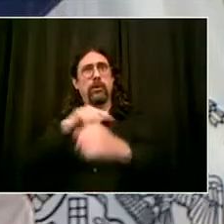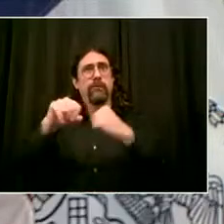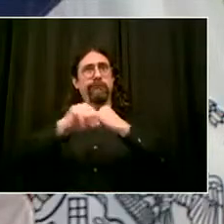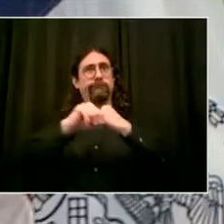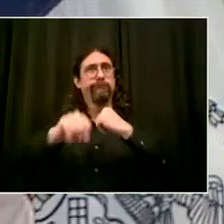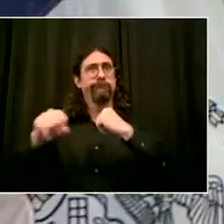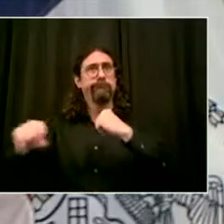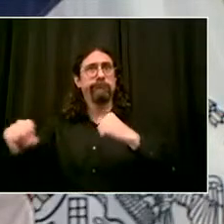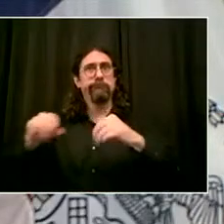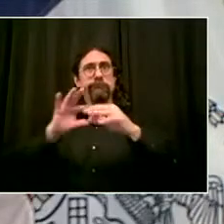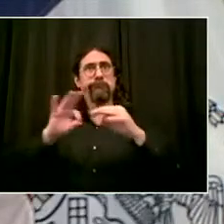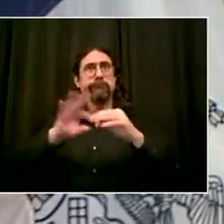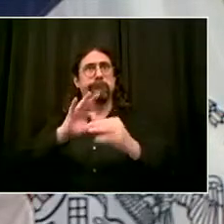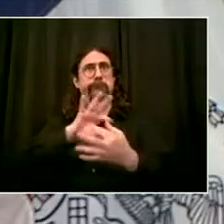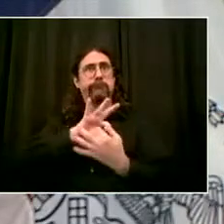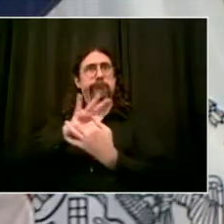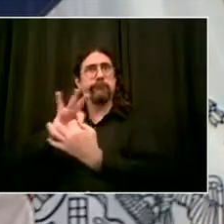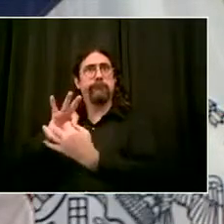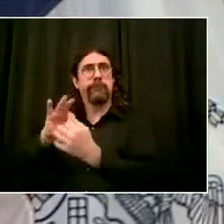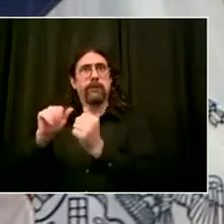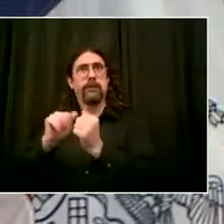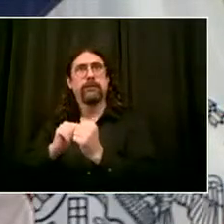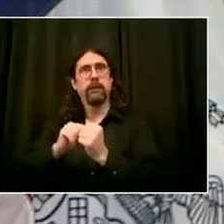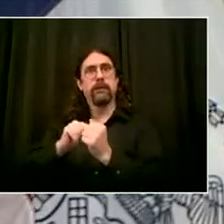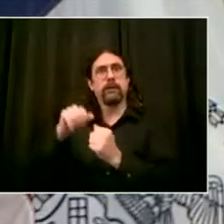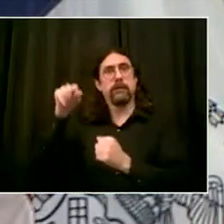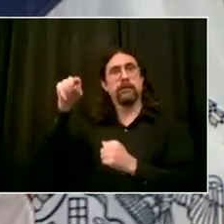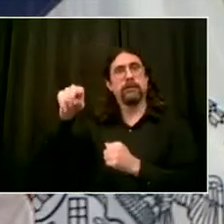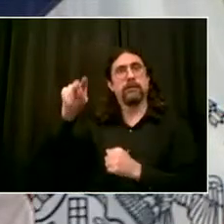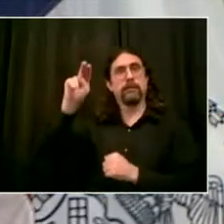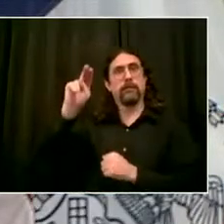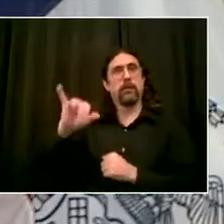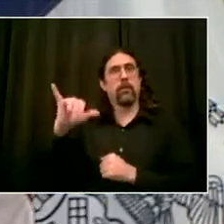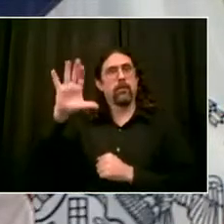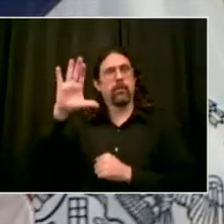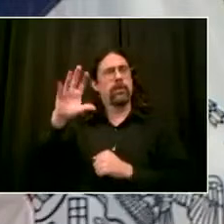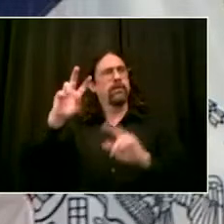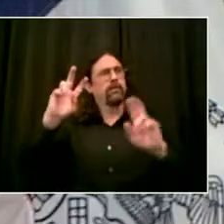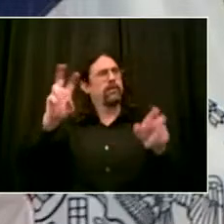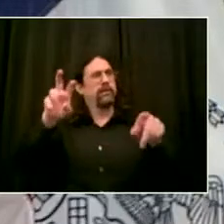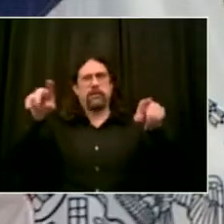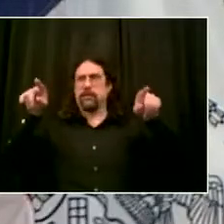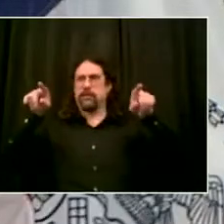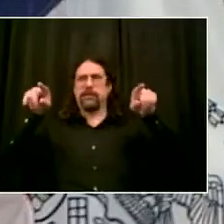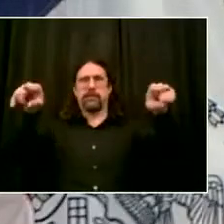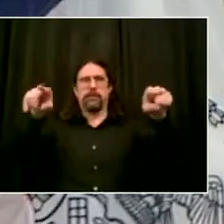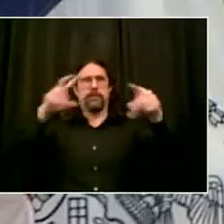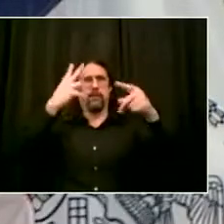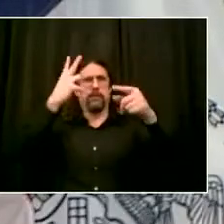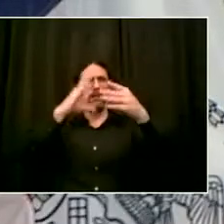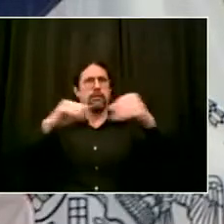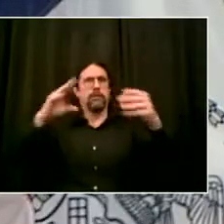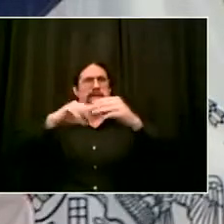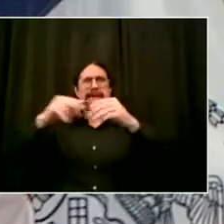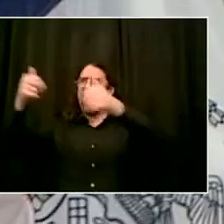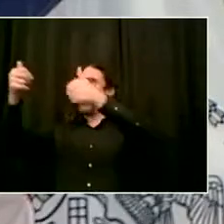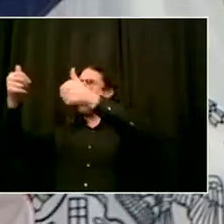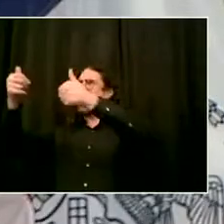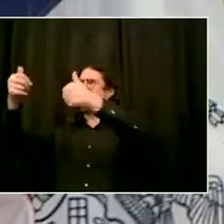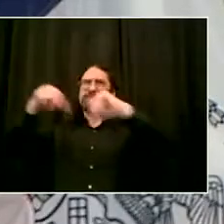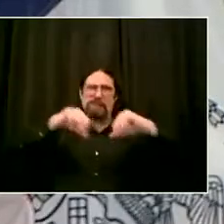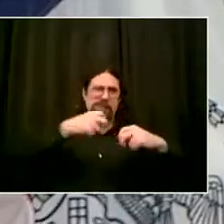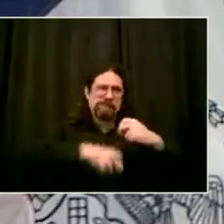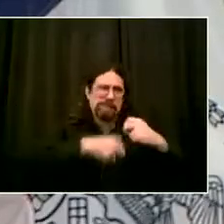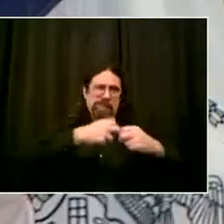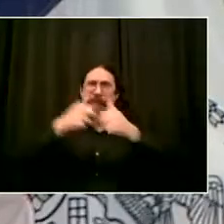in effect treated Asians as a class of New Yorkers who were deemed okay to take hard-earned opportunities from in their perspective yet Asians are a minority and